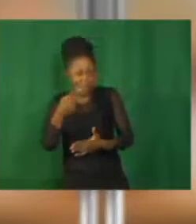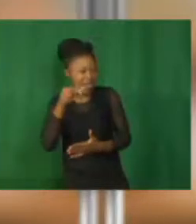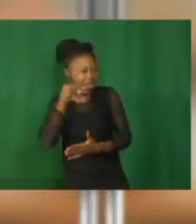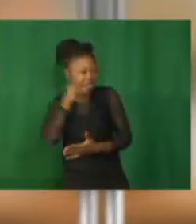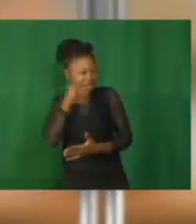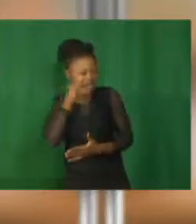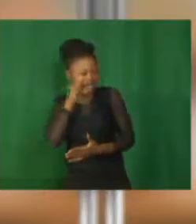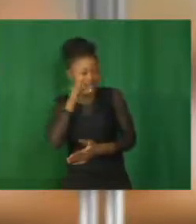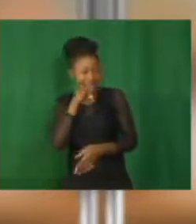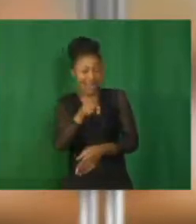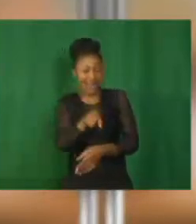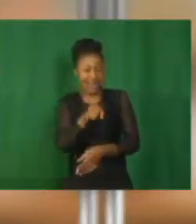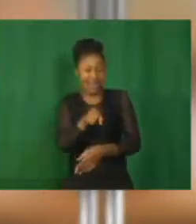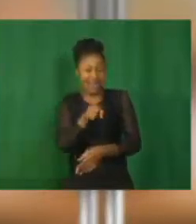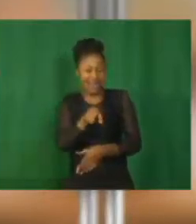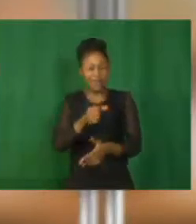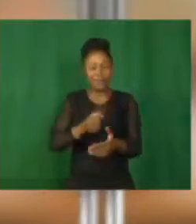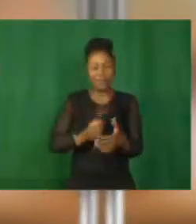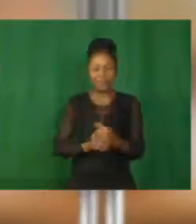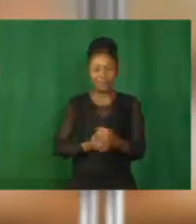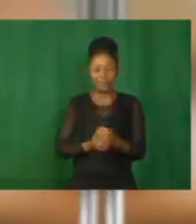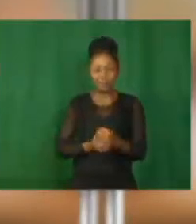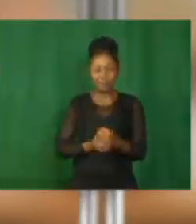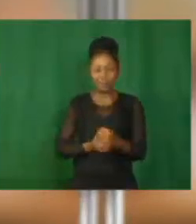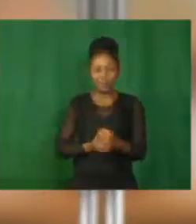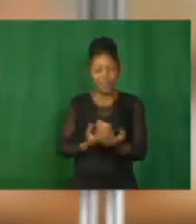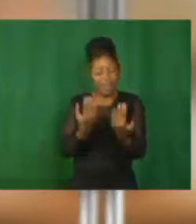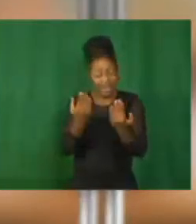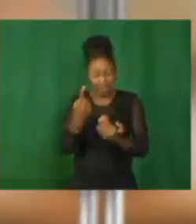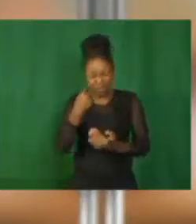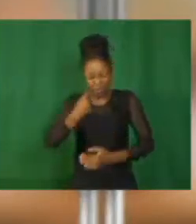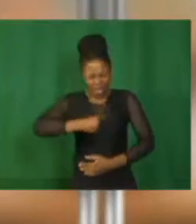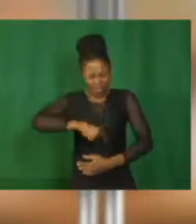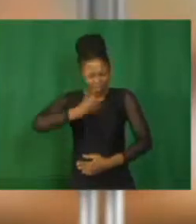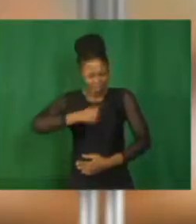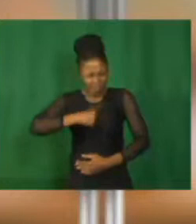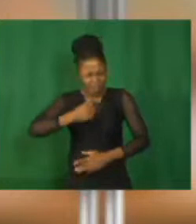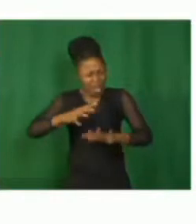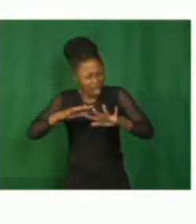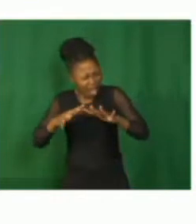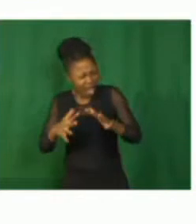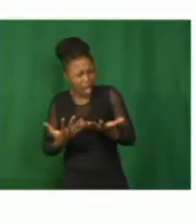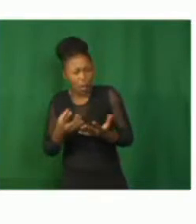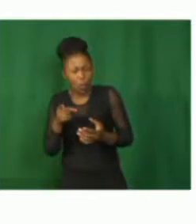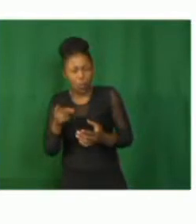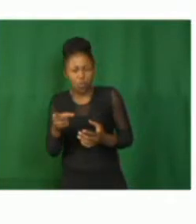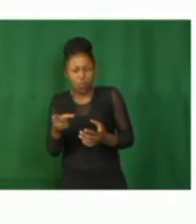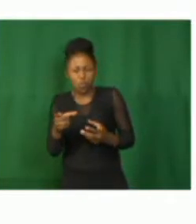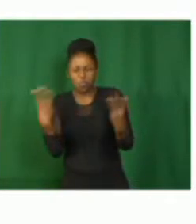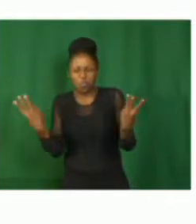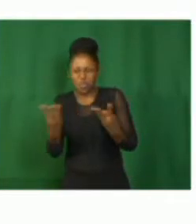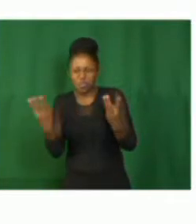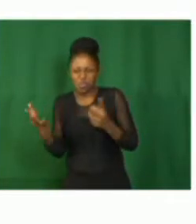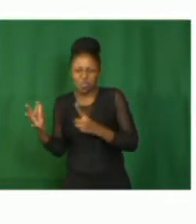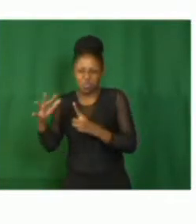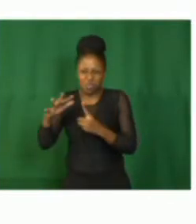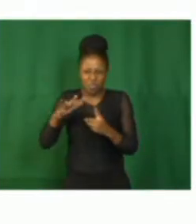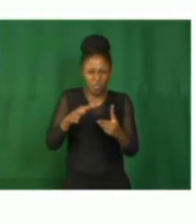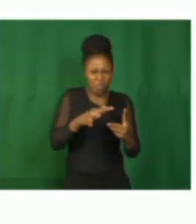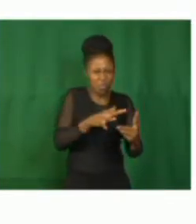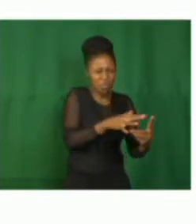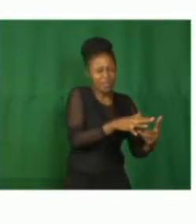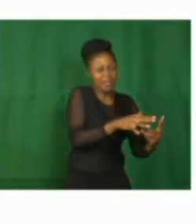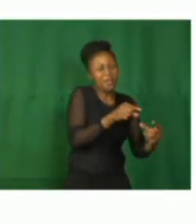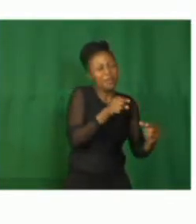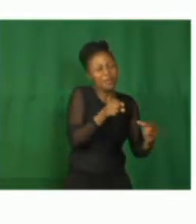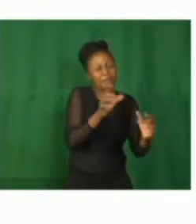need. Let us look at the character of the disciples now. The disciples are very, very submissive. Why do we